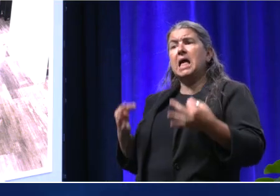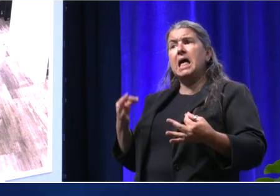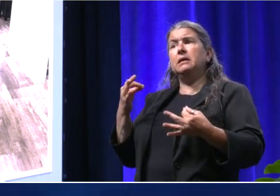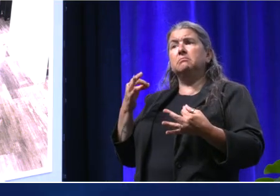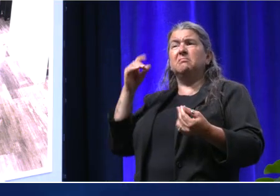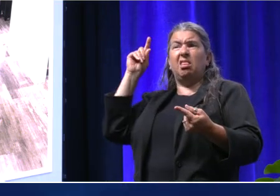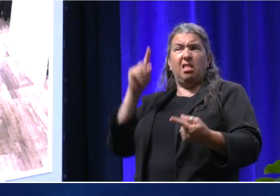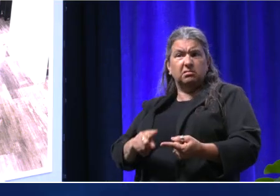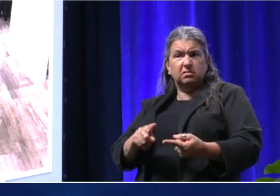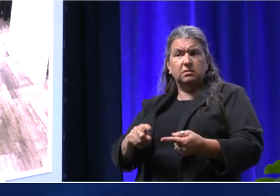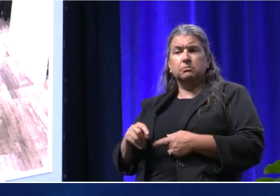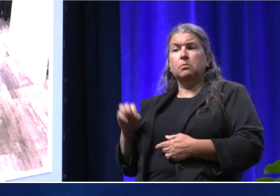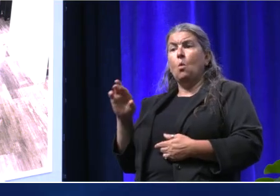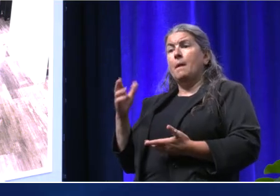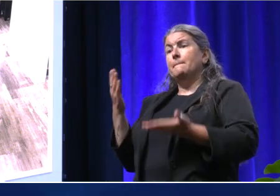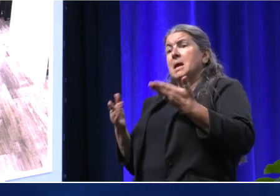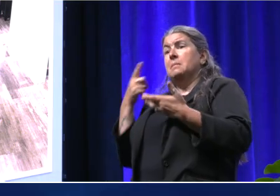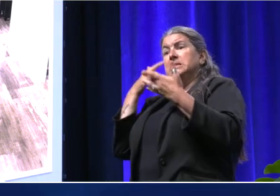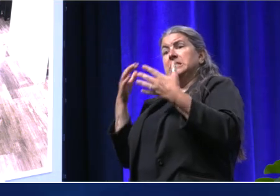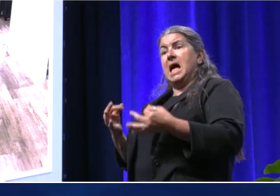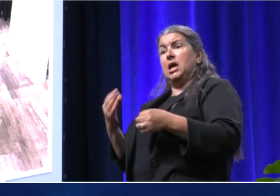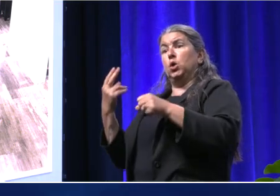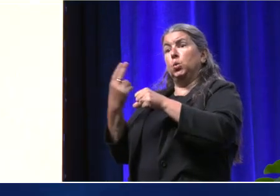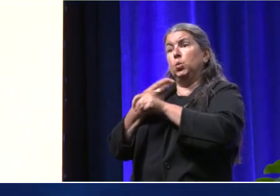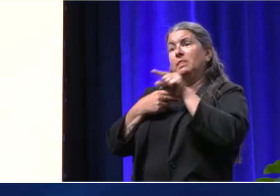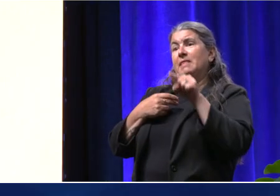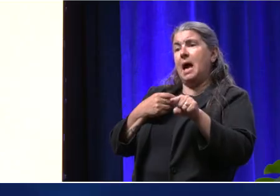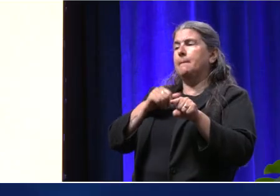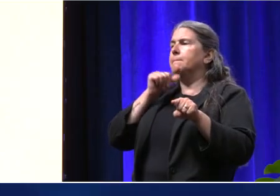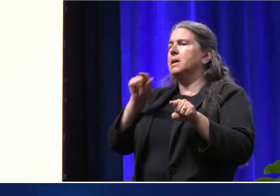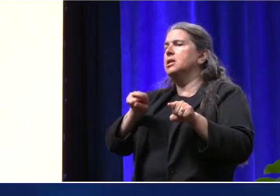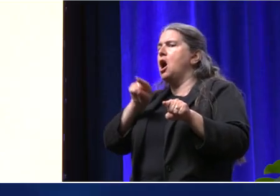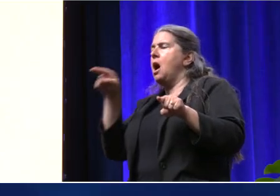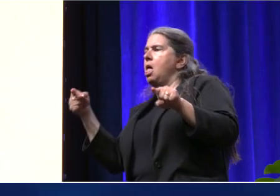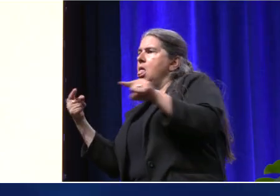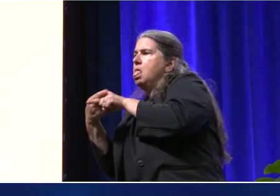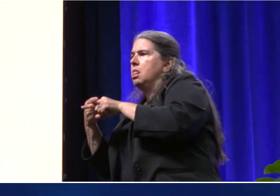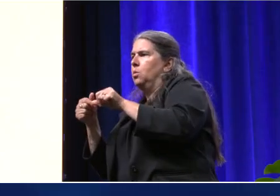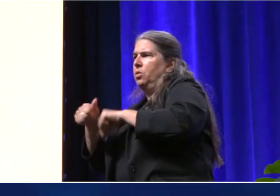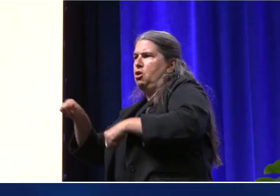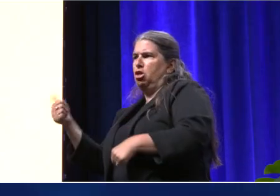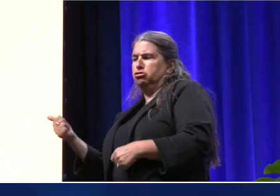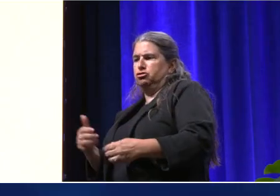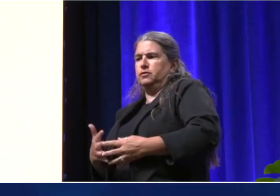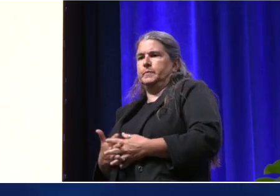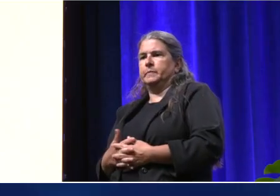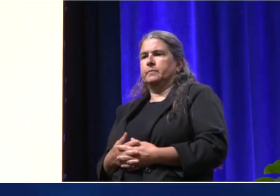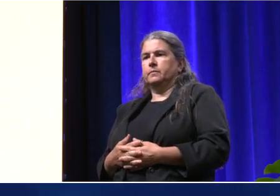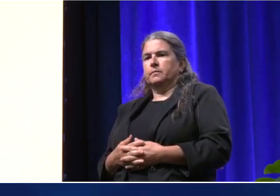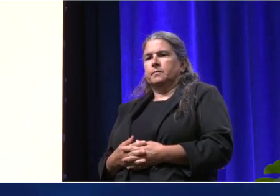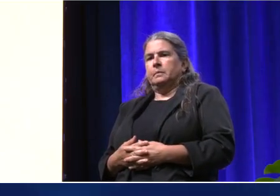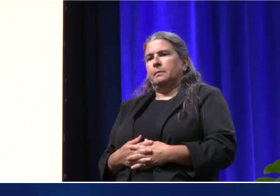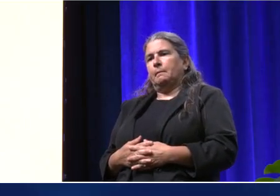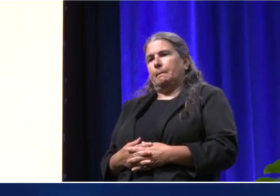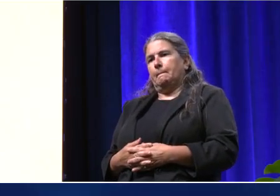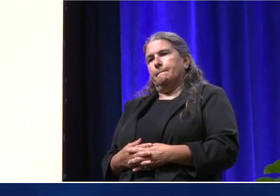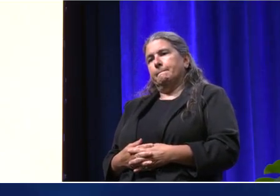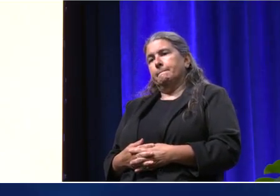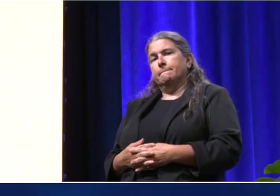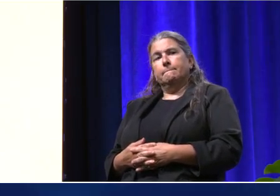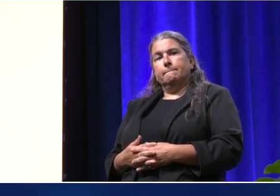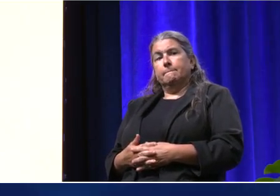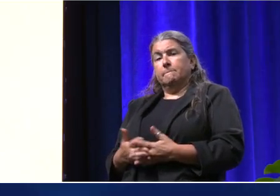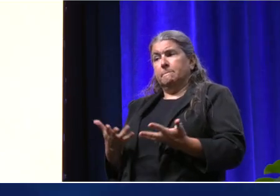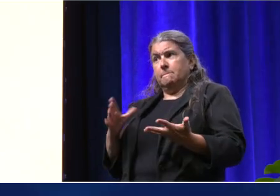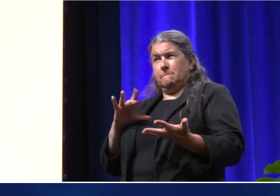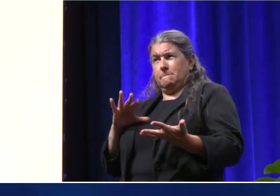in combination with other things that may cause other problems. The coolest part of all this is that because we provide